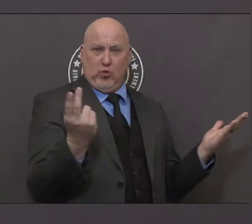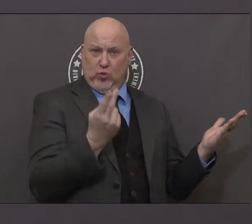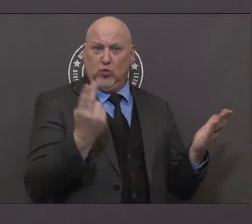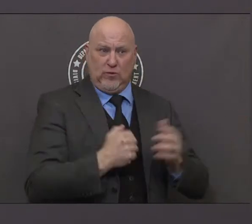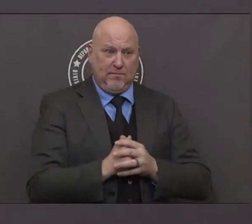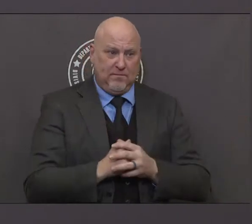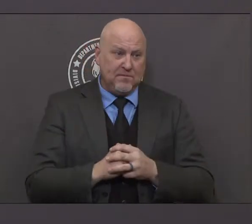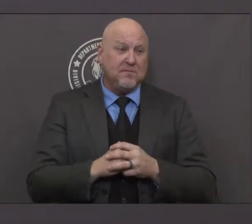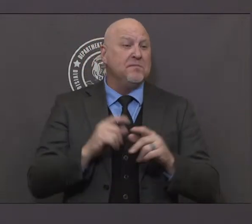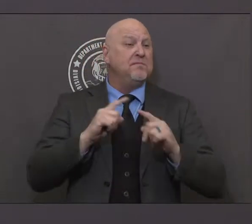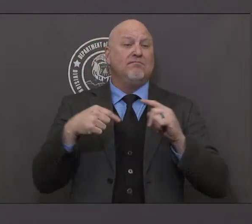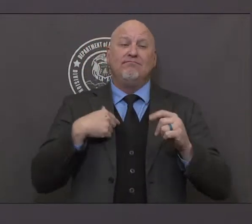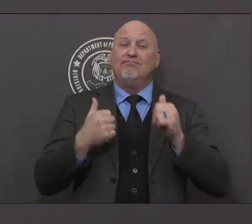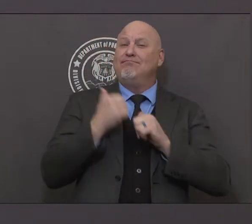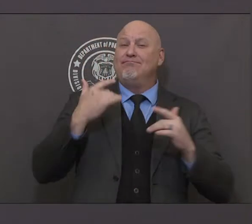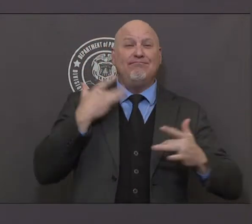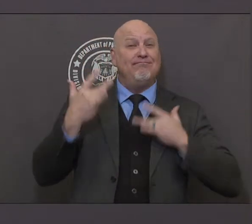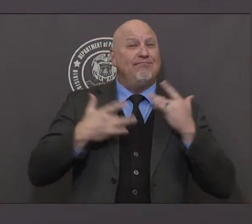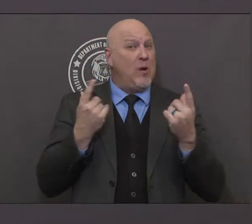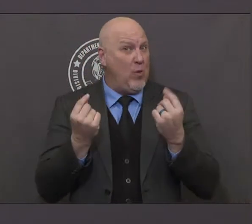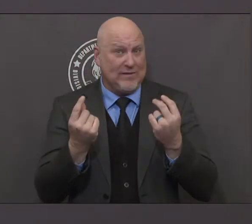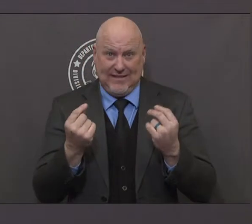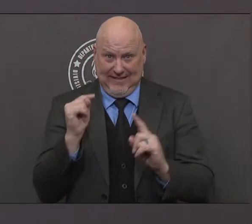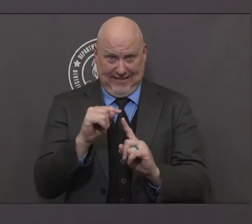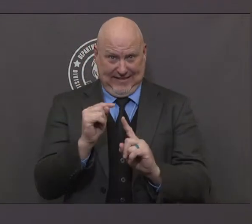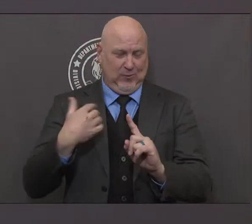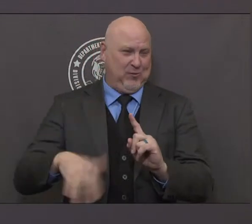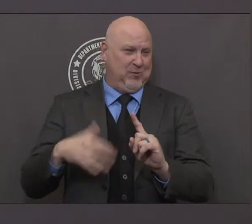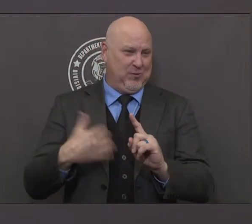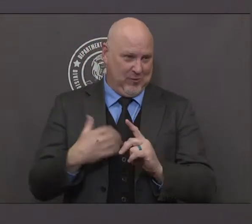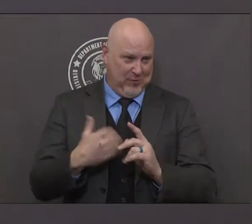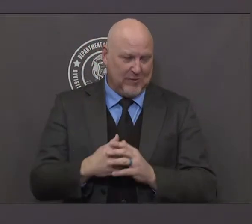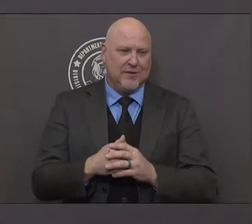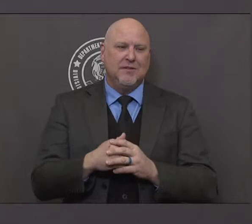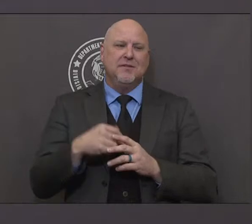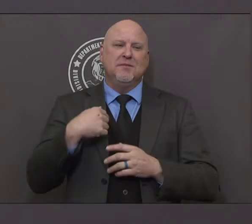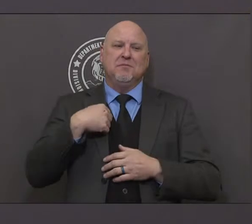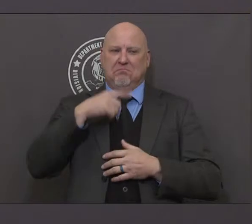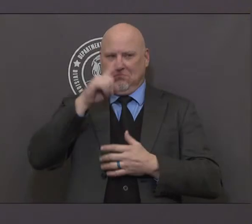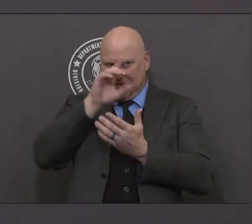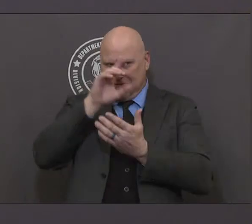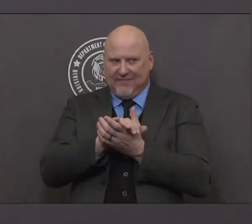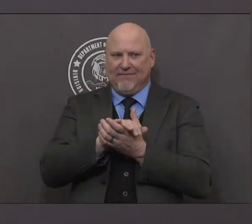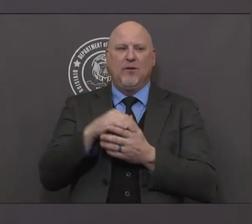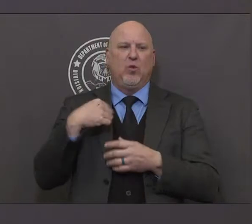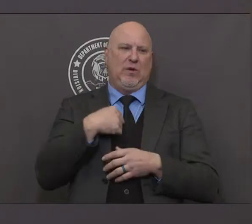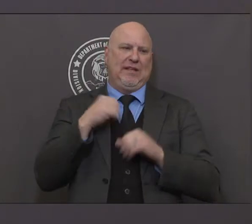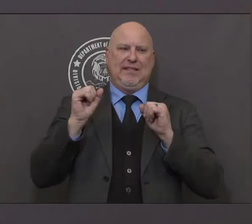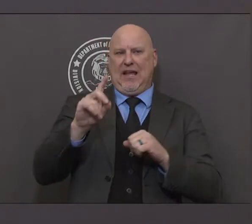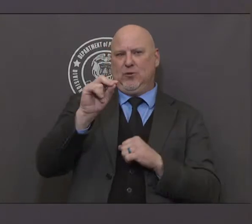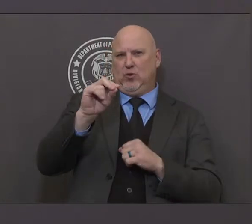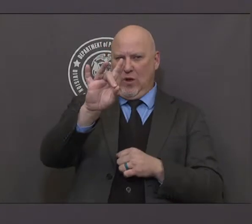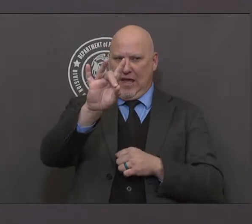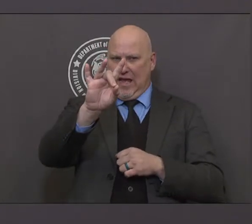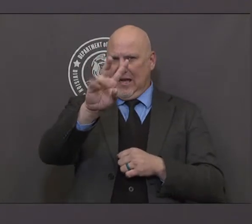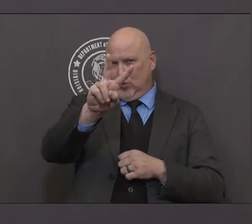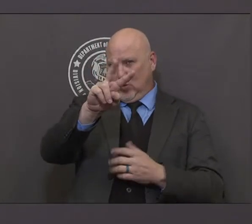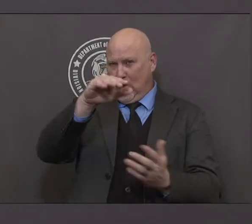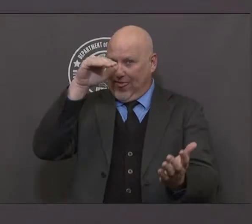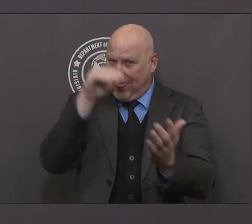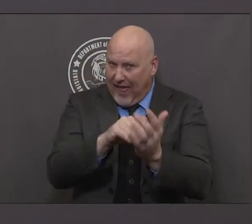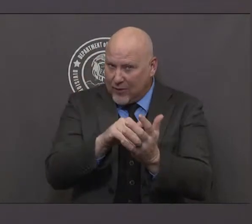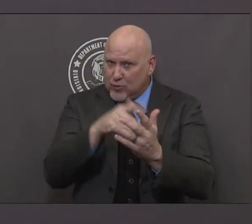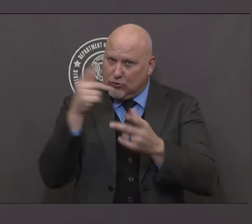from receiving total first and second doses of about 82,000 that we're receiving this week to starting